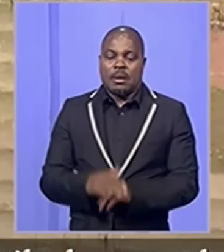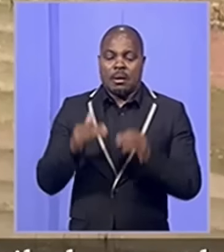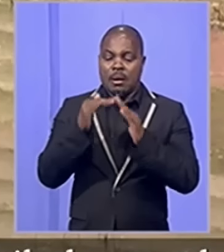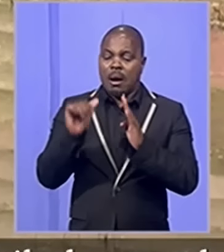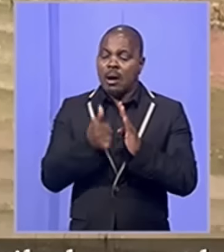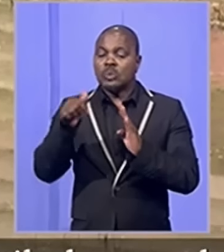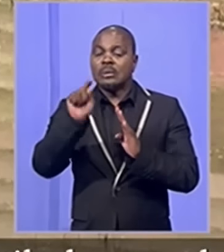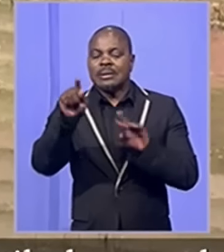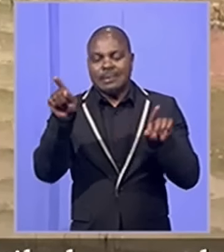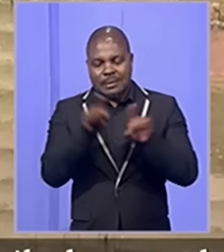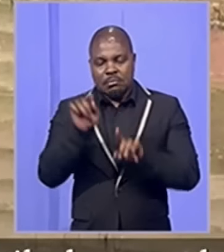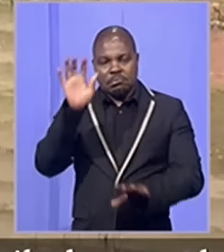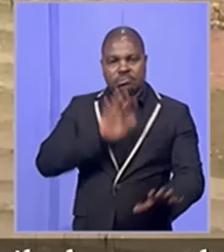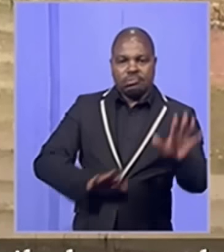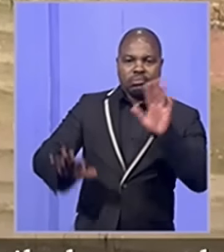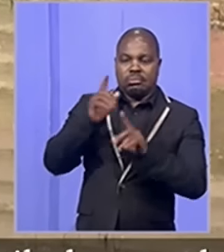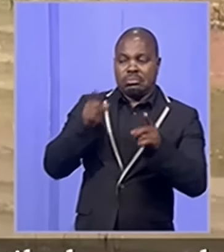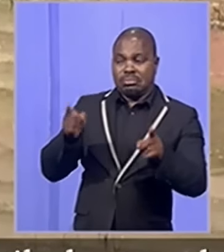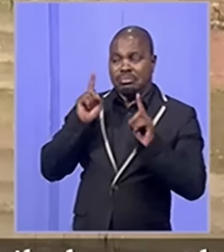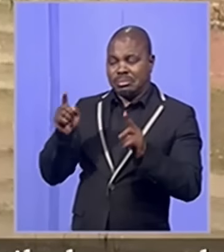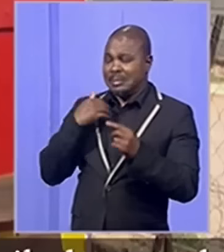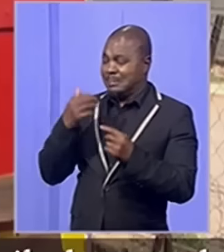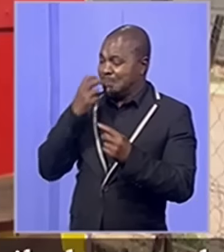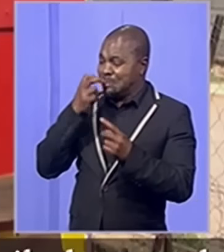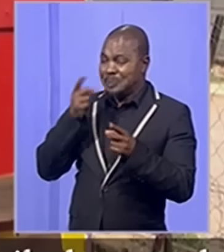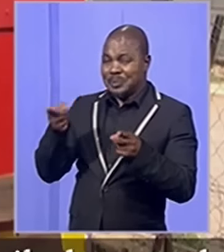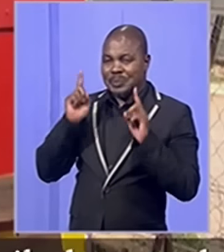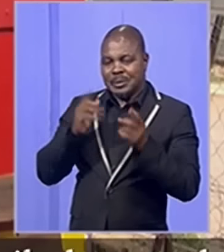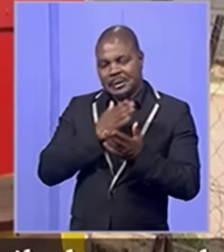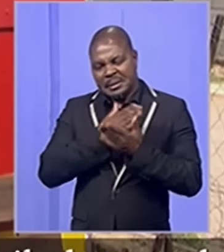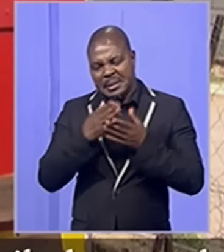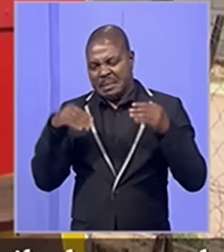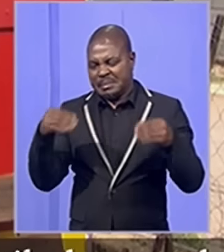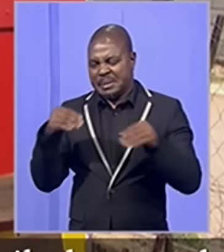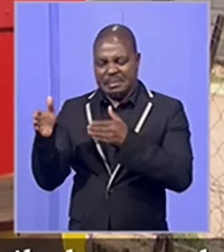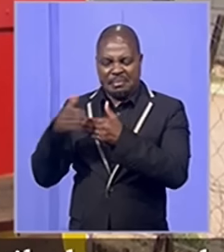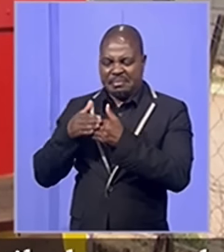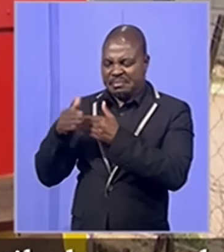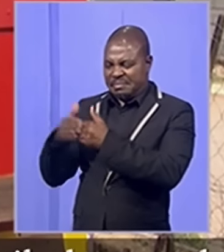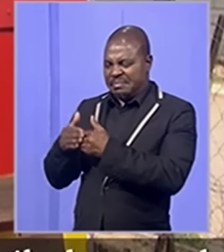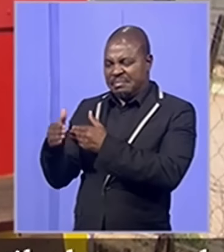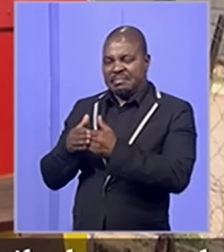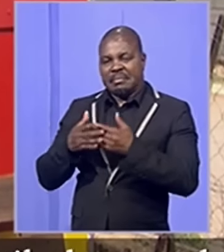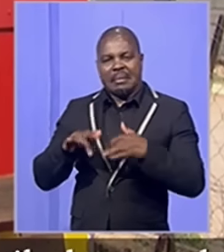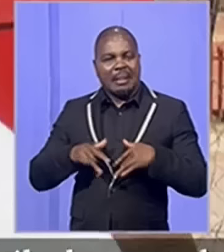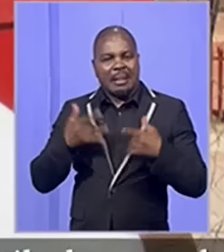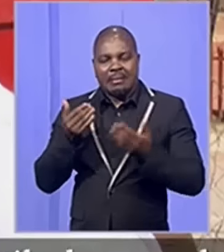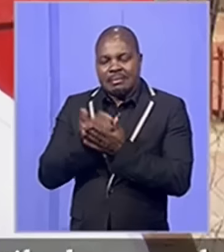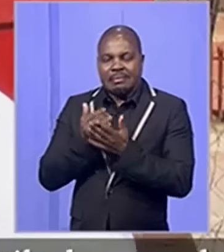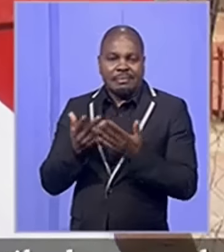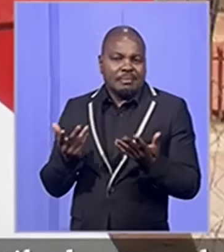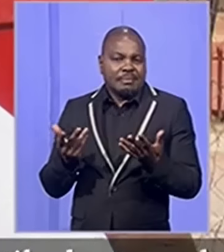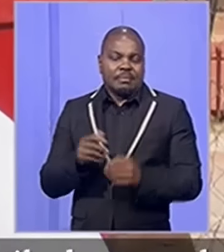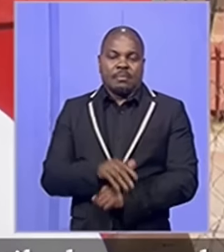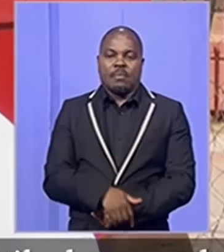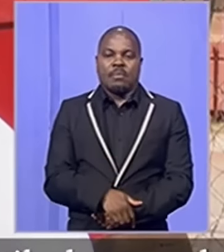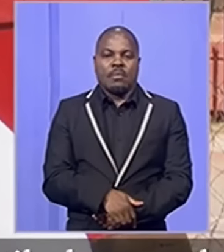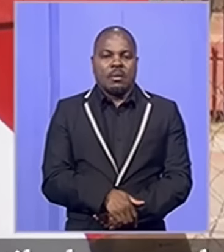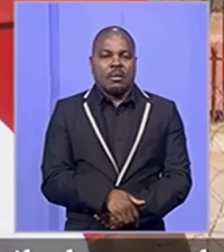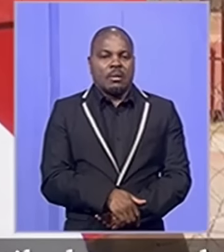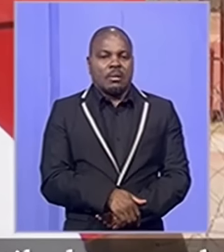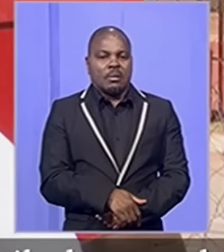ba angwe ke maemo ana ba bang ebile ba kwetse dikgwebo tseo ba neng ba iphedisa ka tsona. Batho ba tang